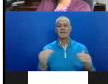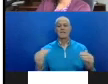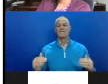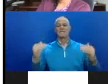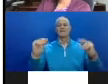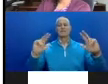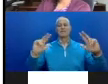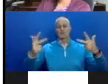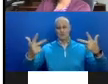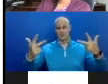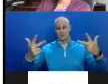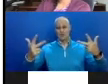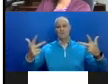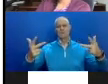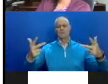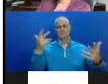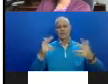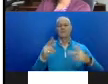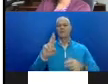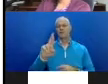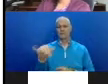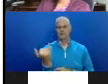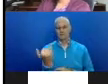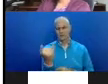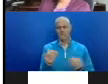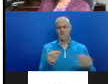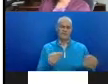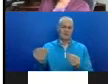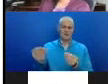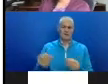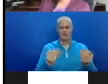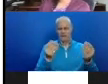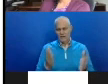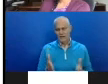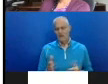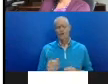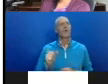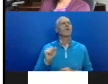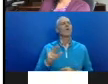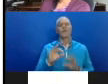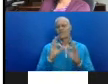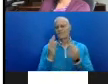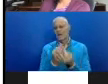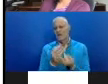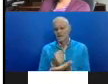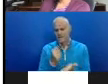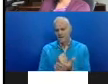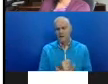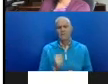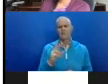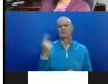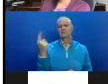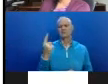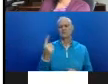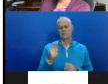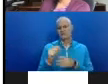be, restorative justice facilitators or family therapists or other people who are